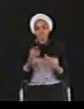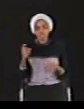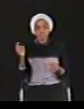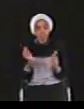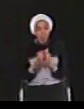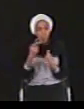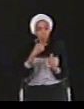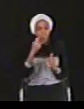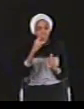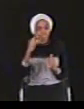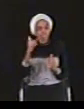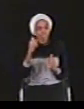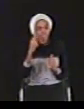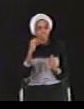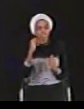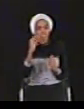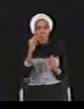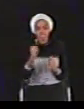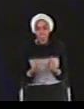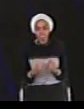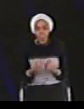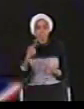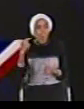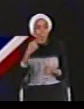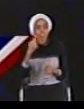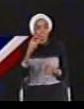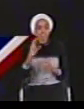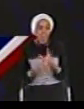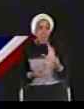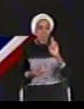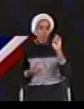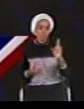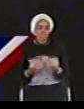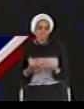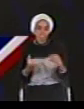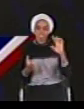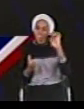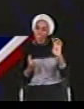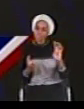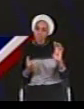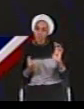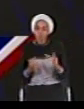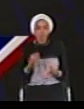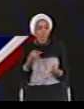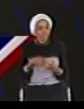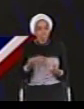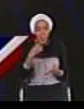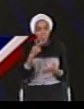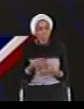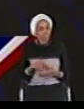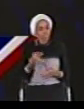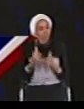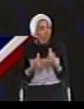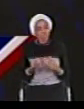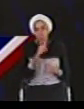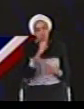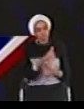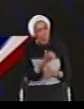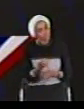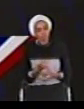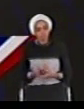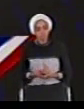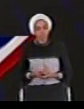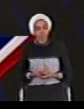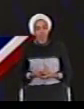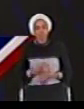Galatians. Look at Galatians chapter 1, verse 7. It says, which is not another,